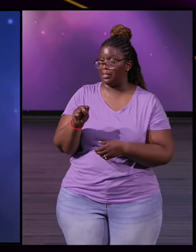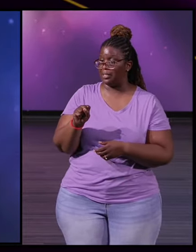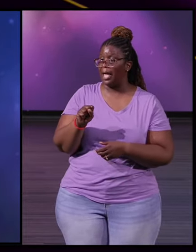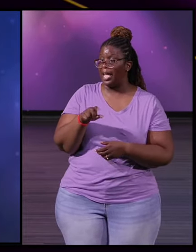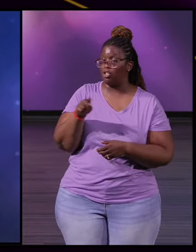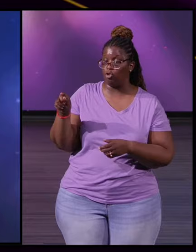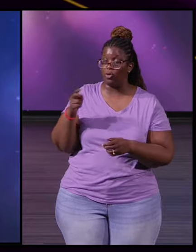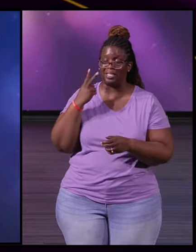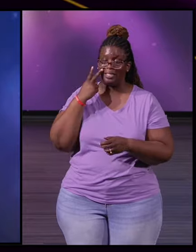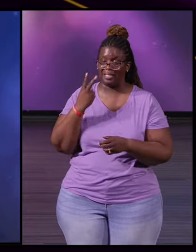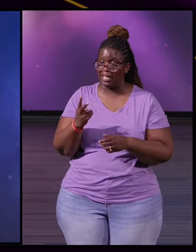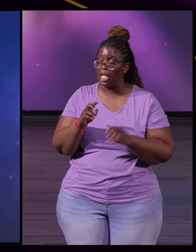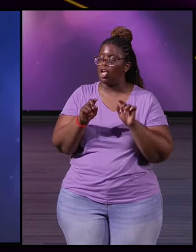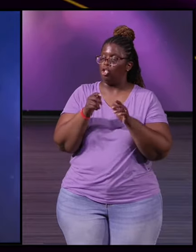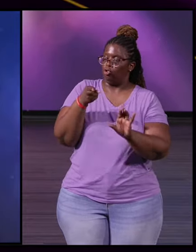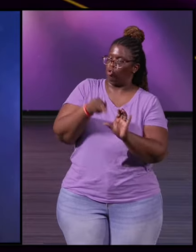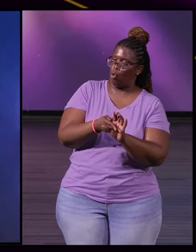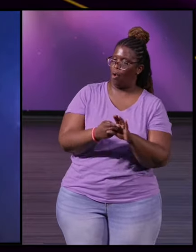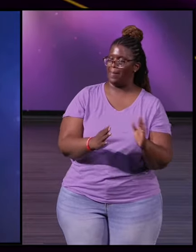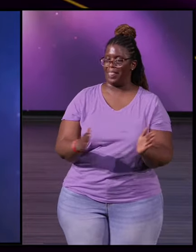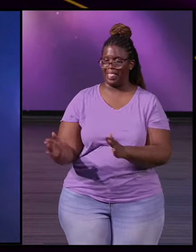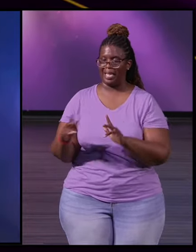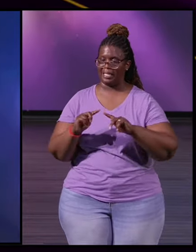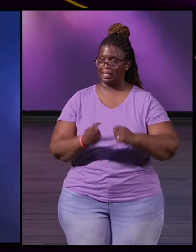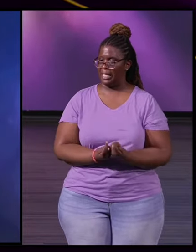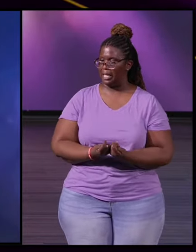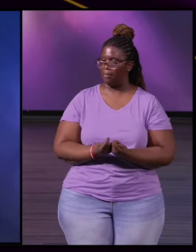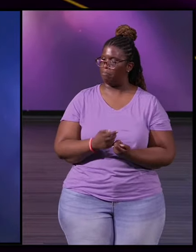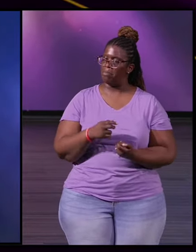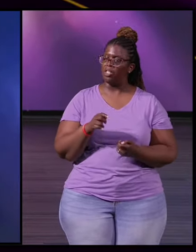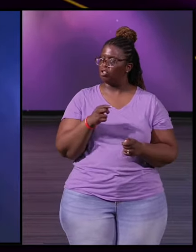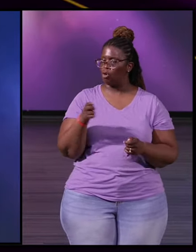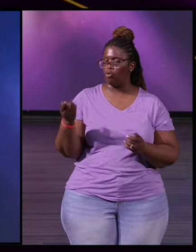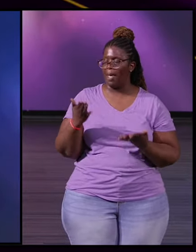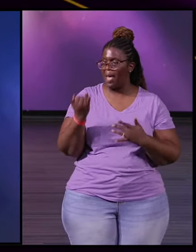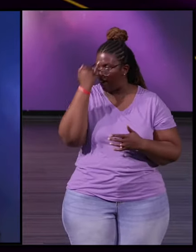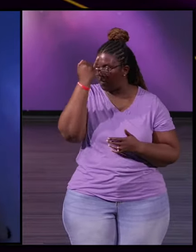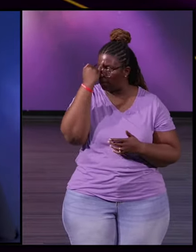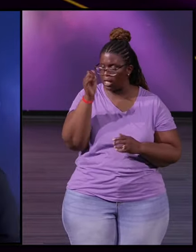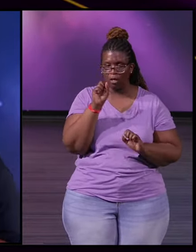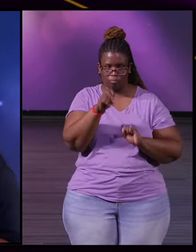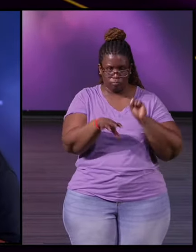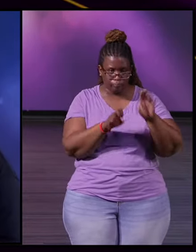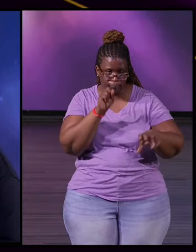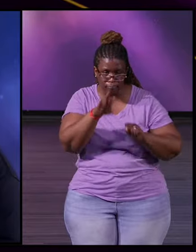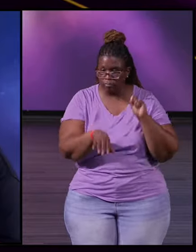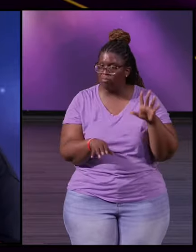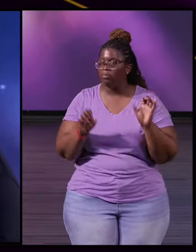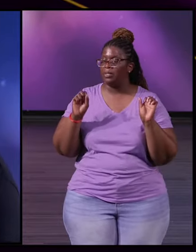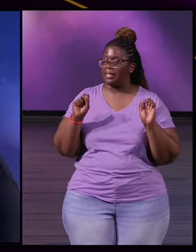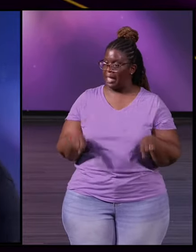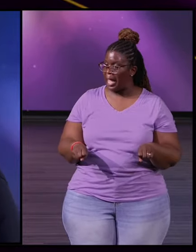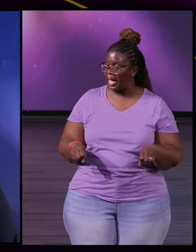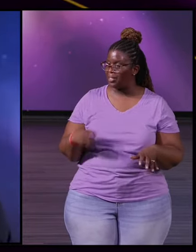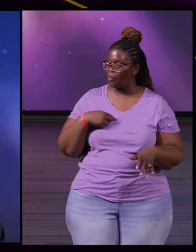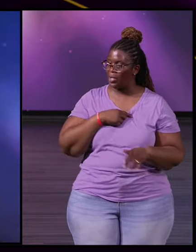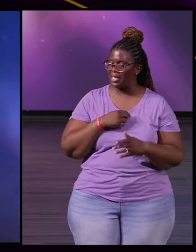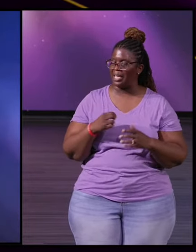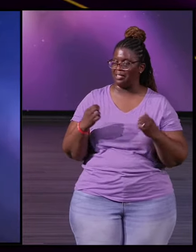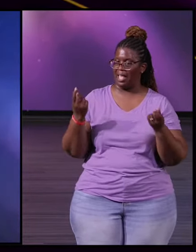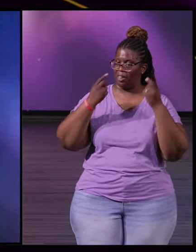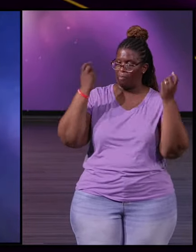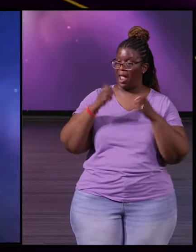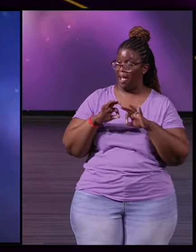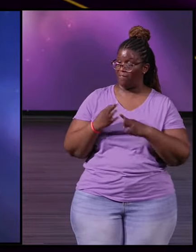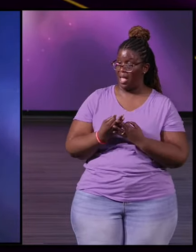a planning team. We would love to get insight from members about things that you want to get plugged into and things that we can do to celebrate our family on homecoming